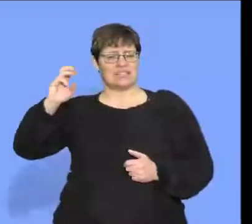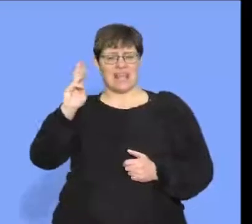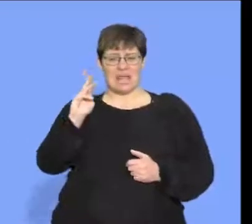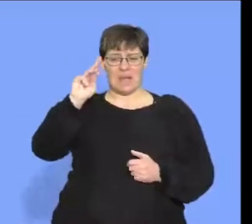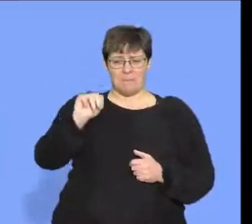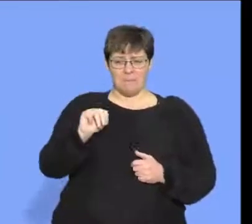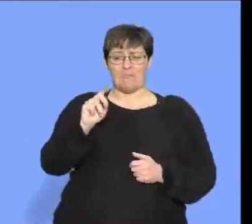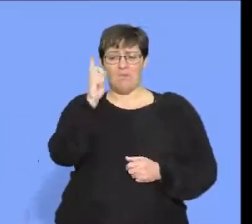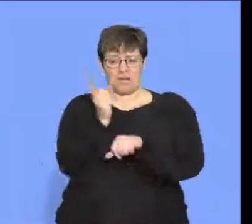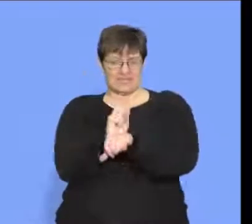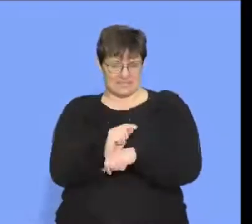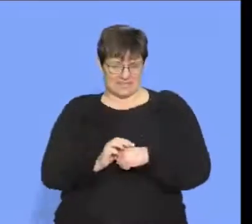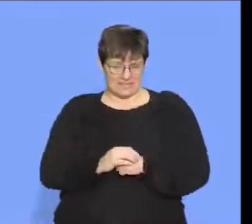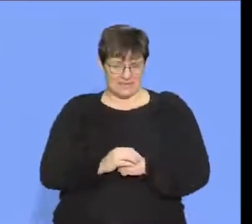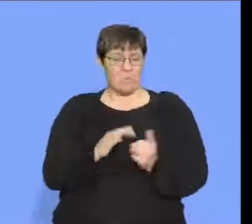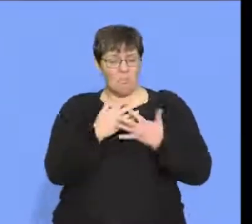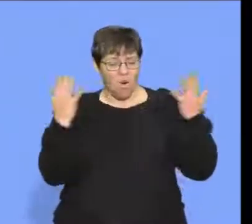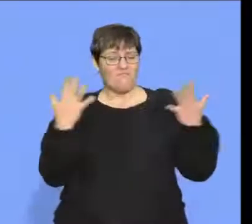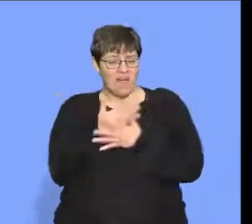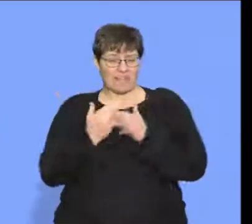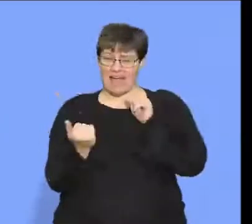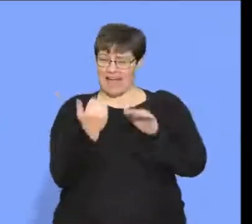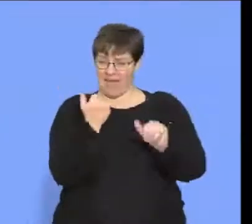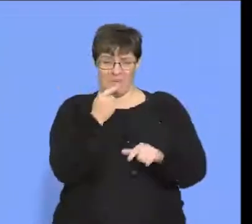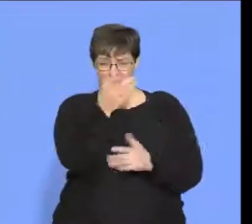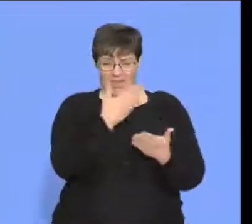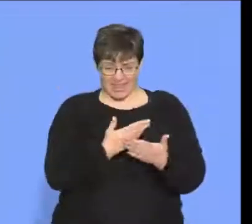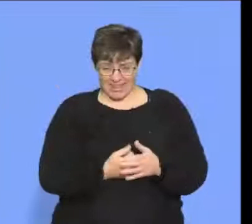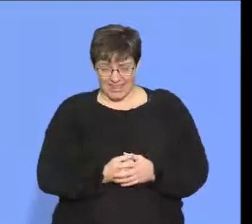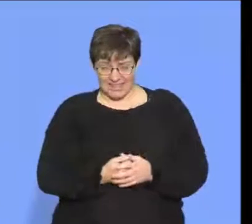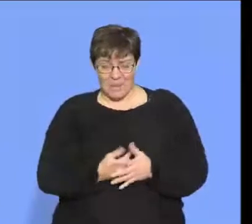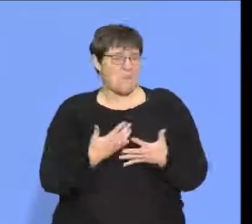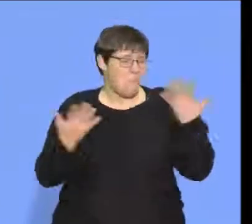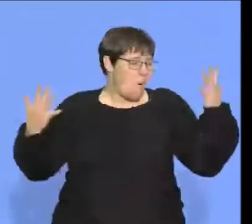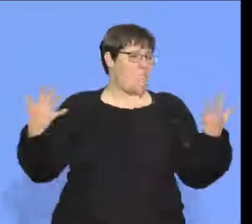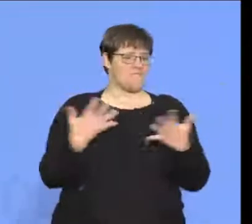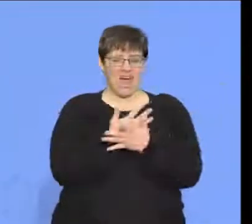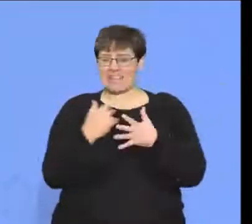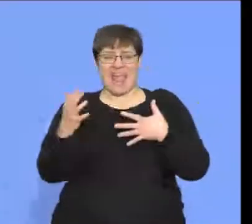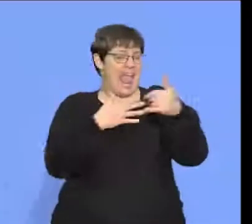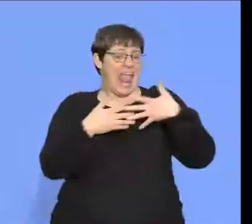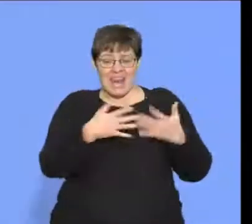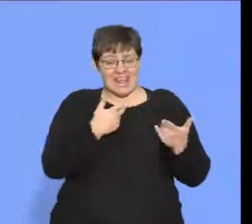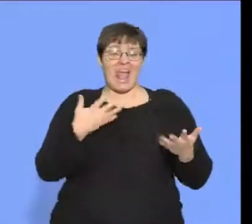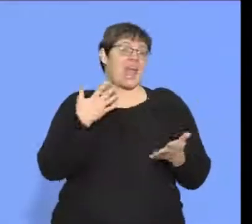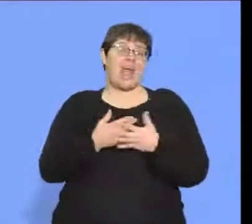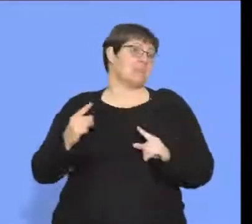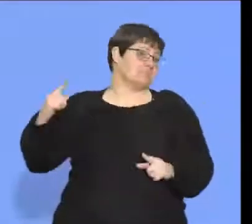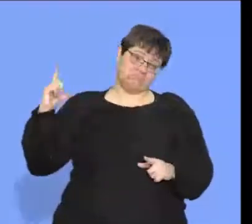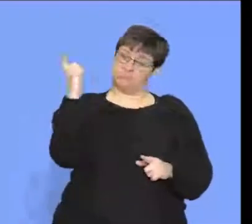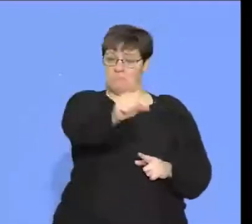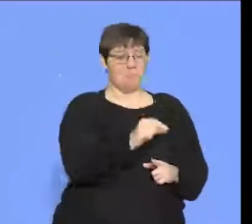second. Significantly faster than you would go on the highway even. Significantly faster than any of